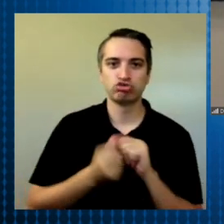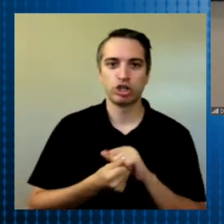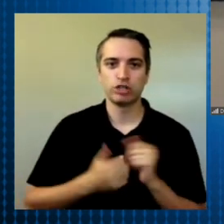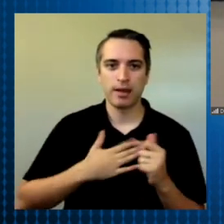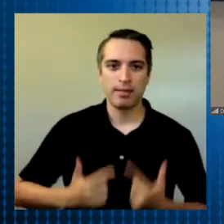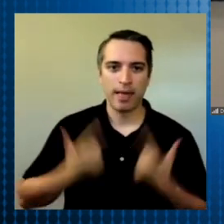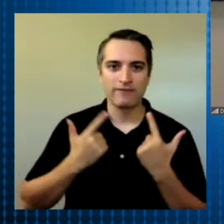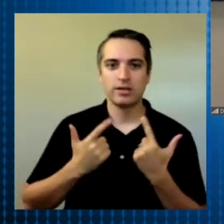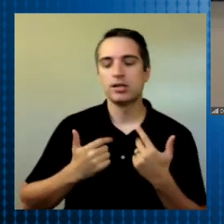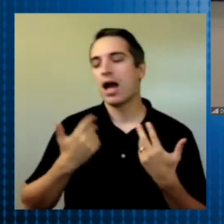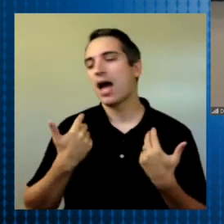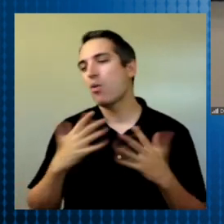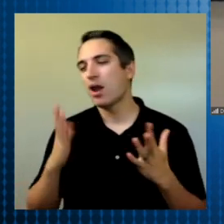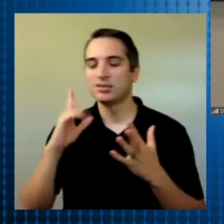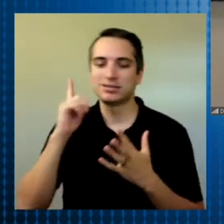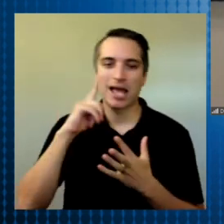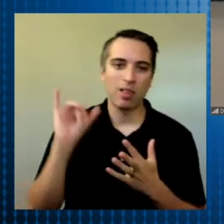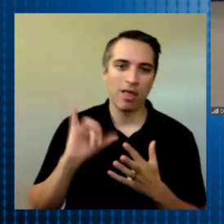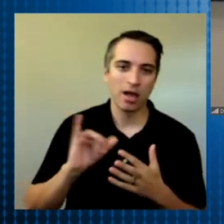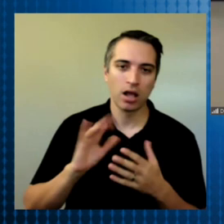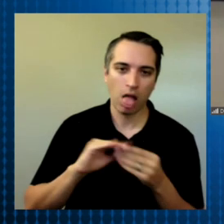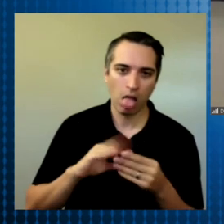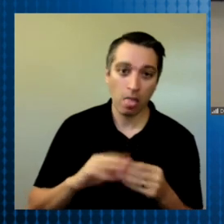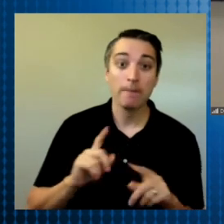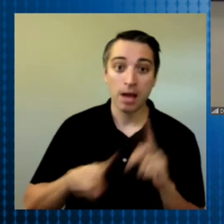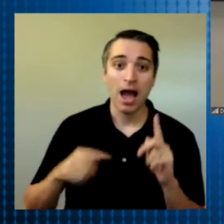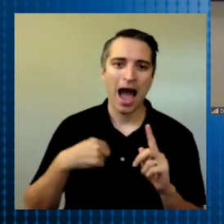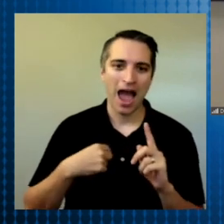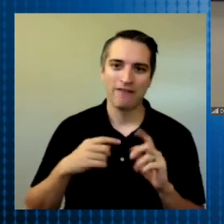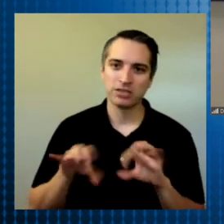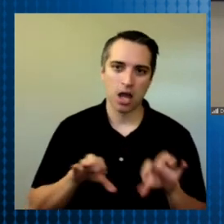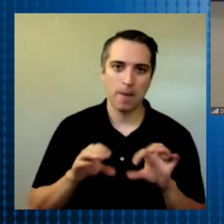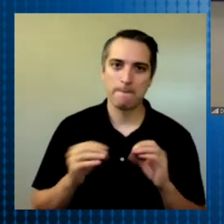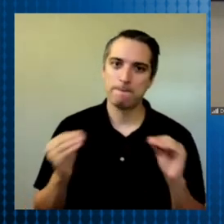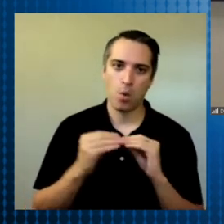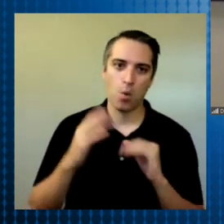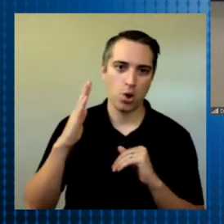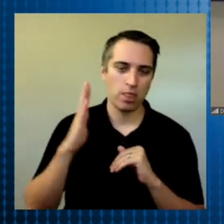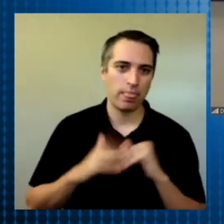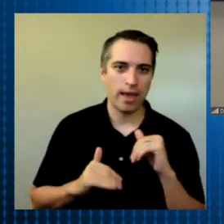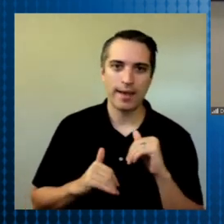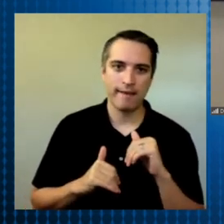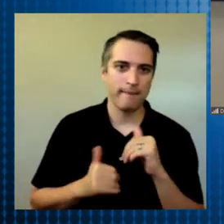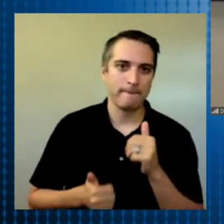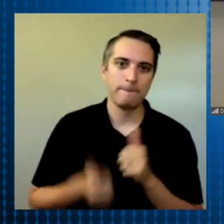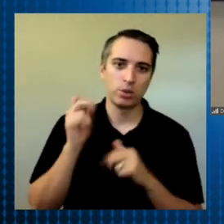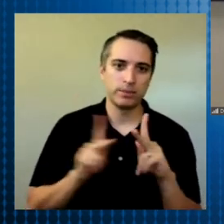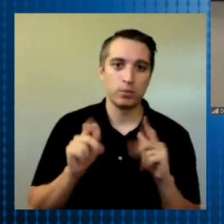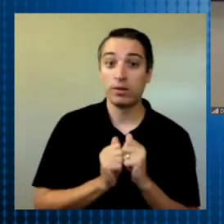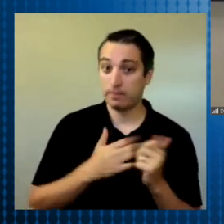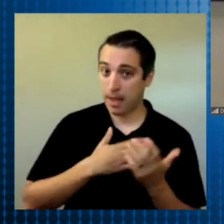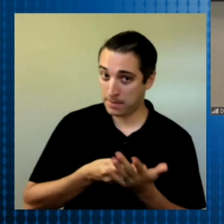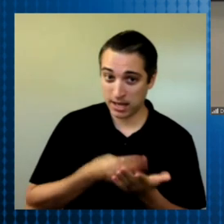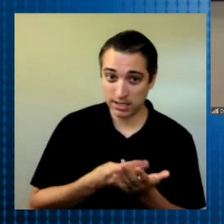like I'm doing this and that, but I've probably done more than most people with my little money But that's okay,